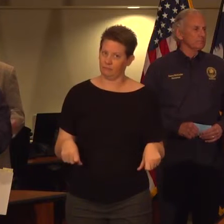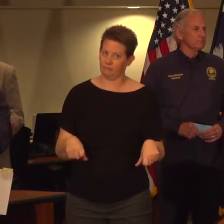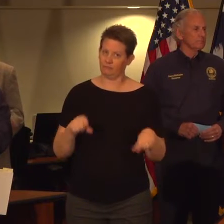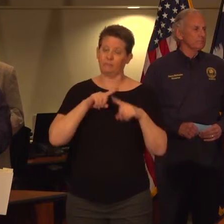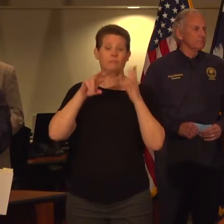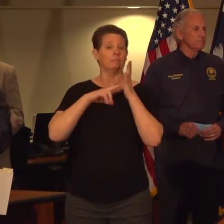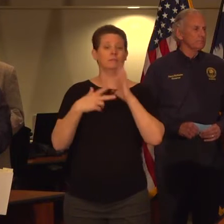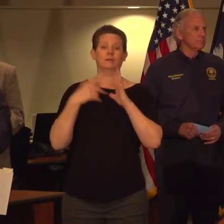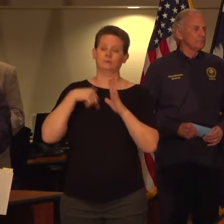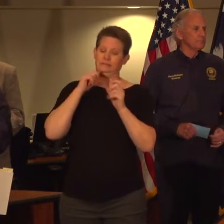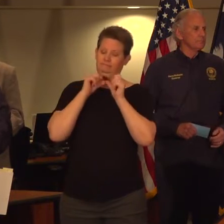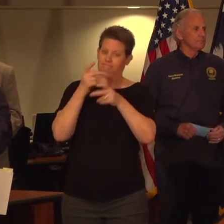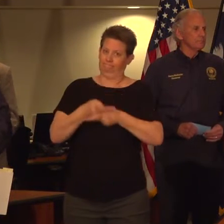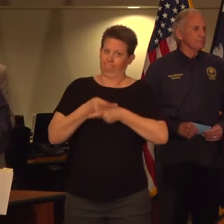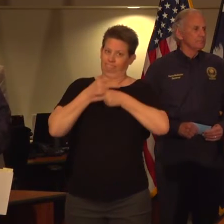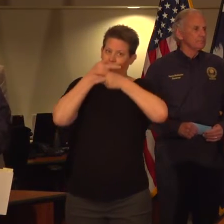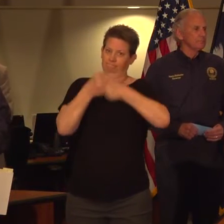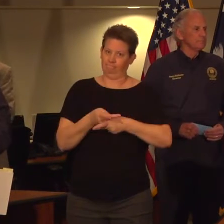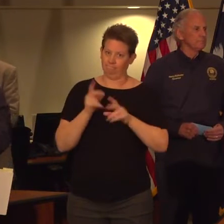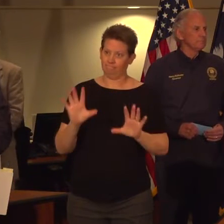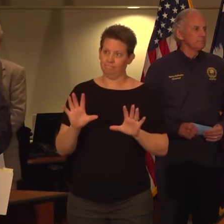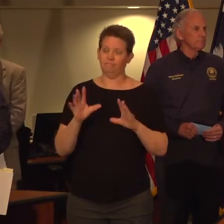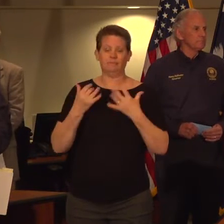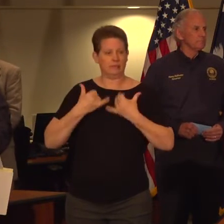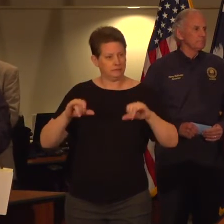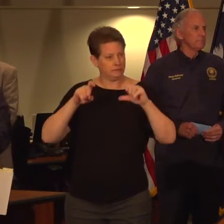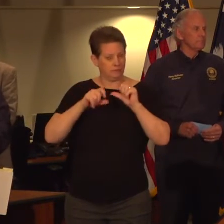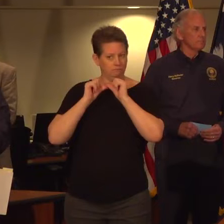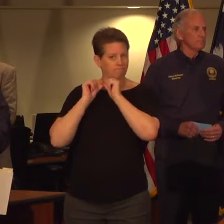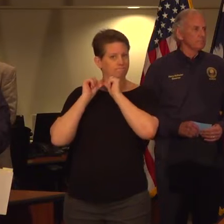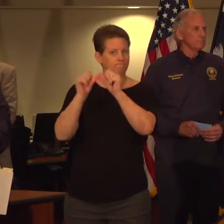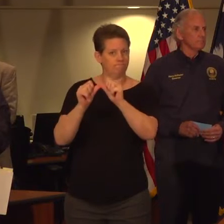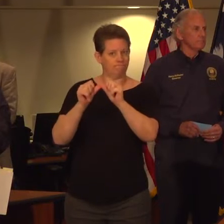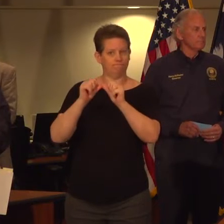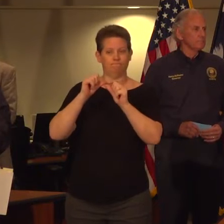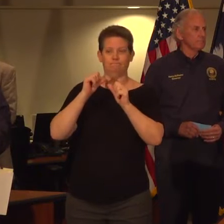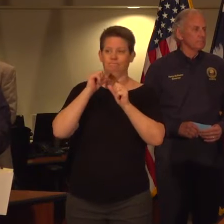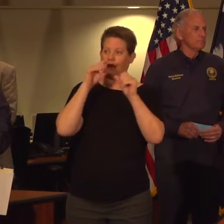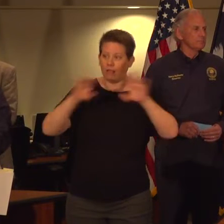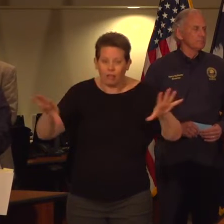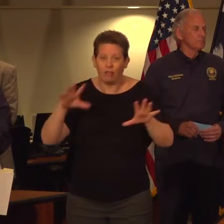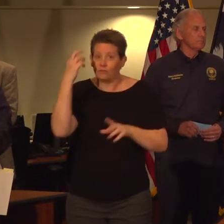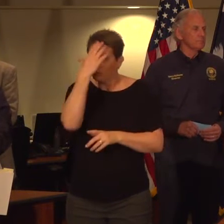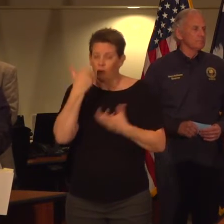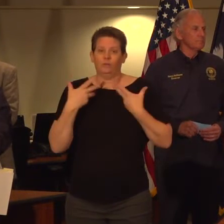to be very, very cautious in relaxing preventive measures so that we don't see rebound disease